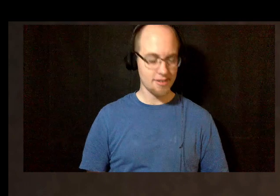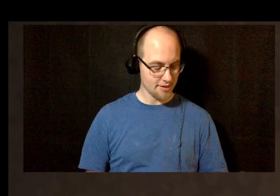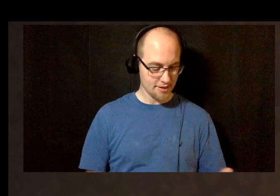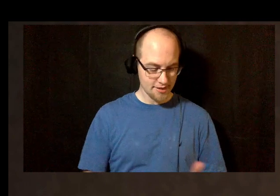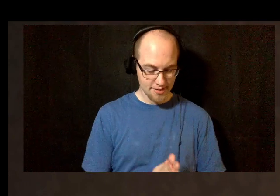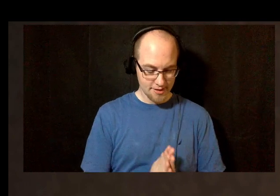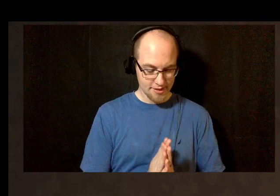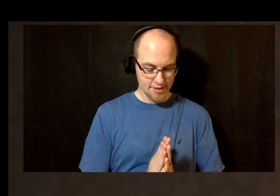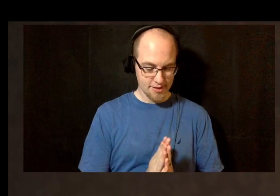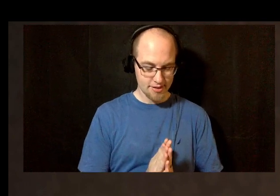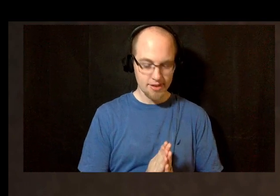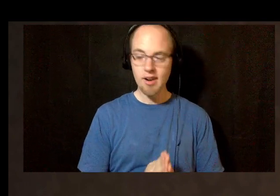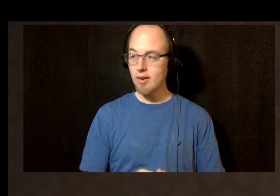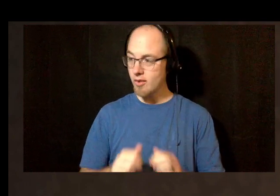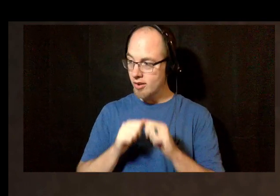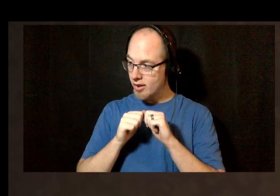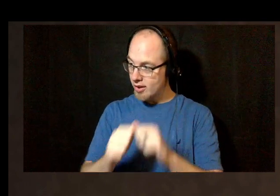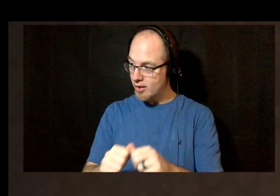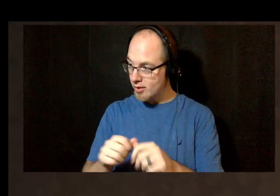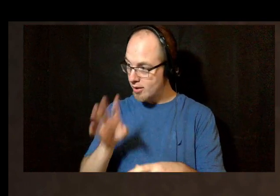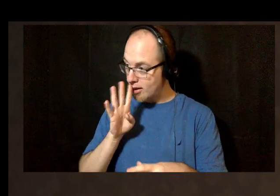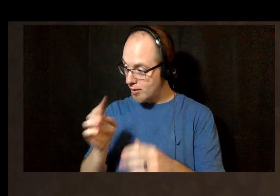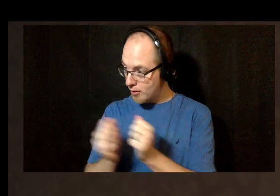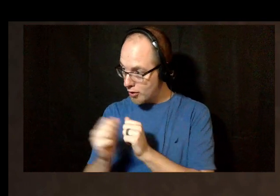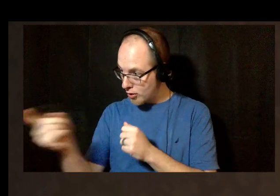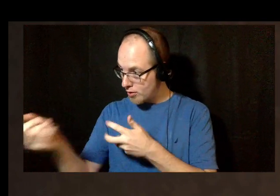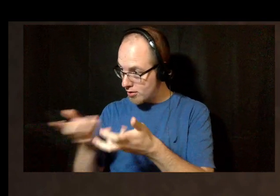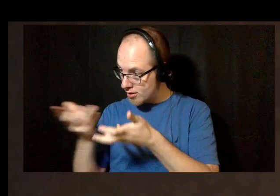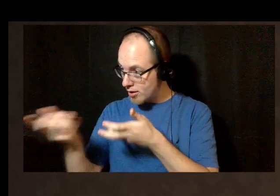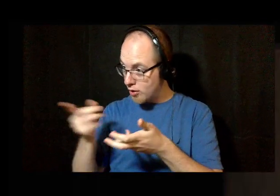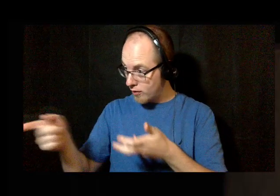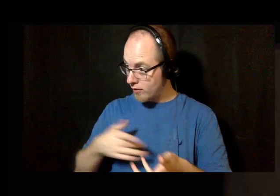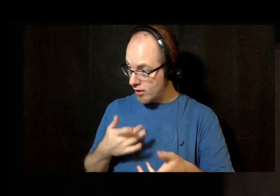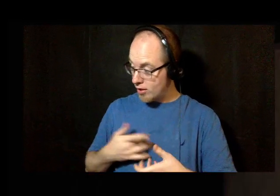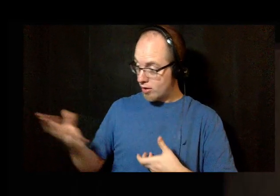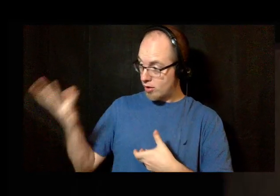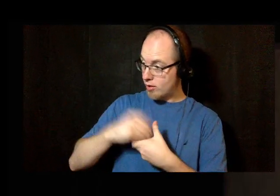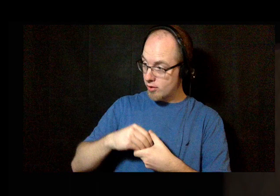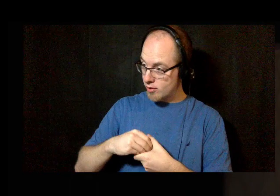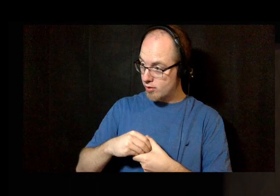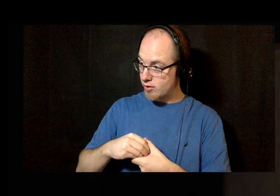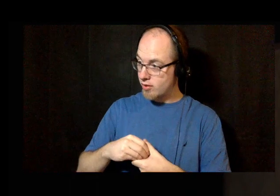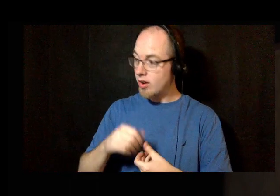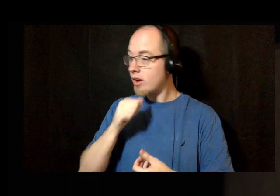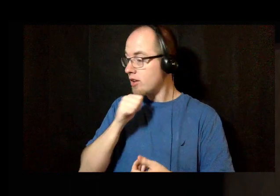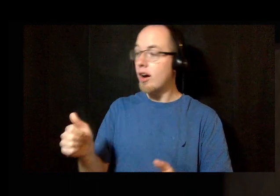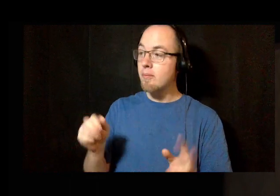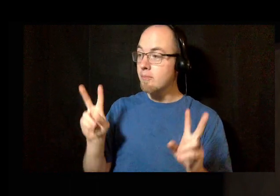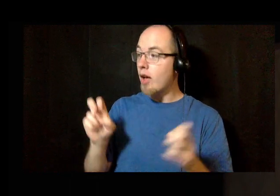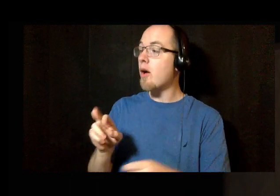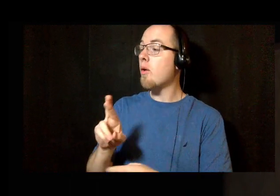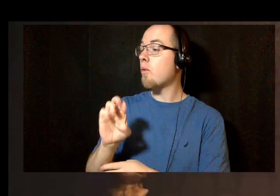I'm gonna keep talking to you so you feel included. Therefore, not rejected.